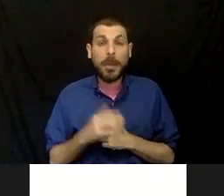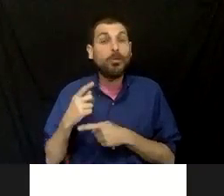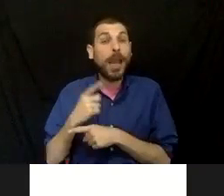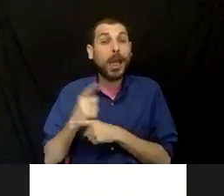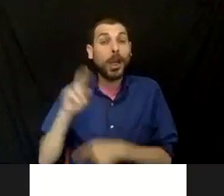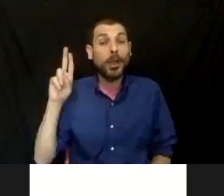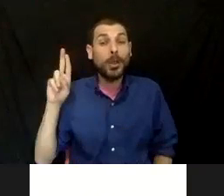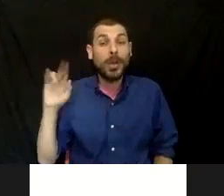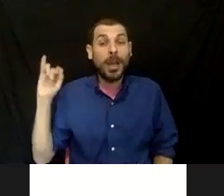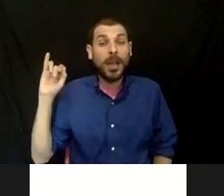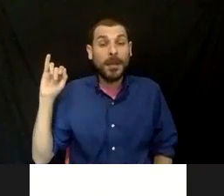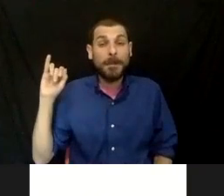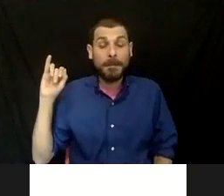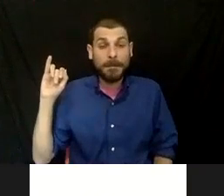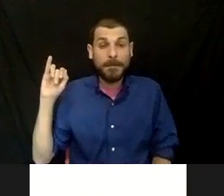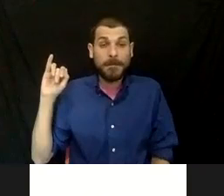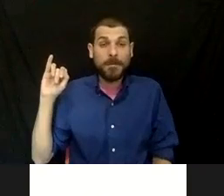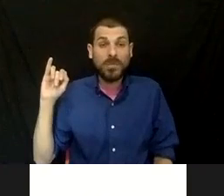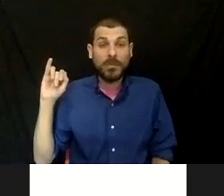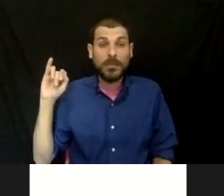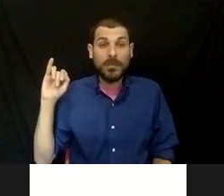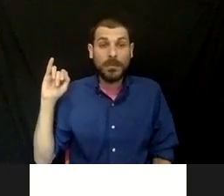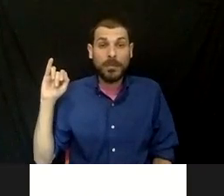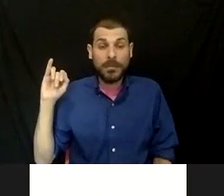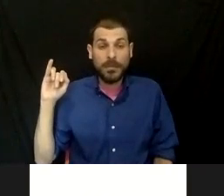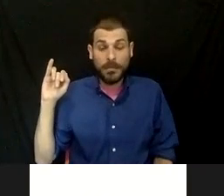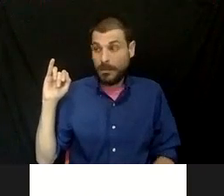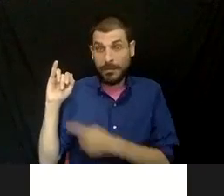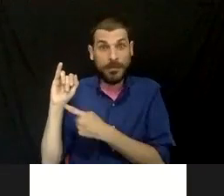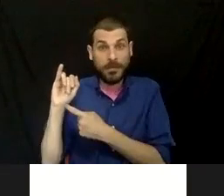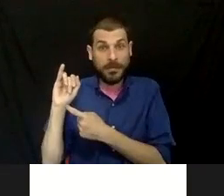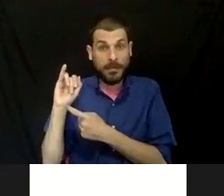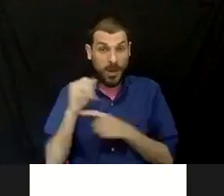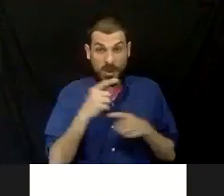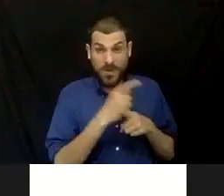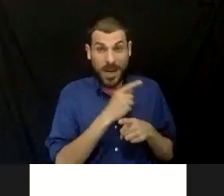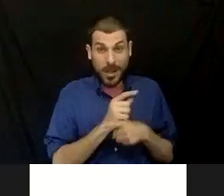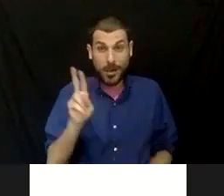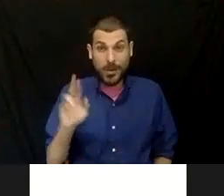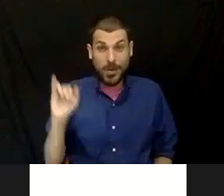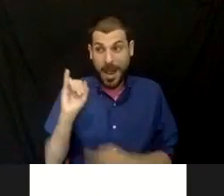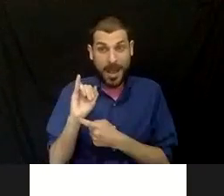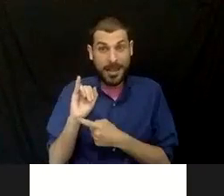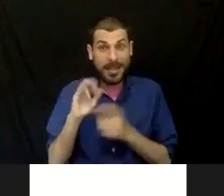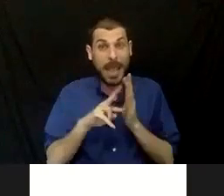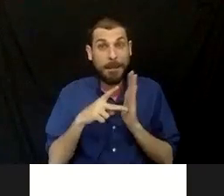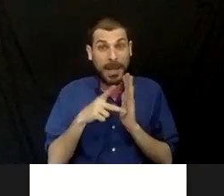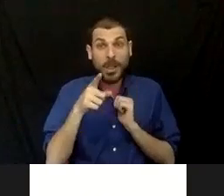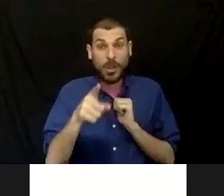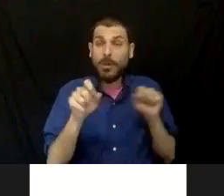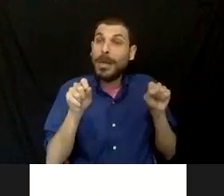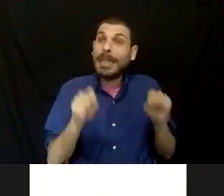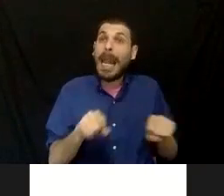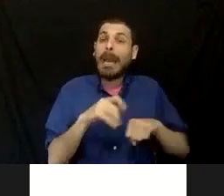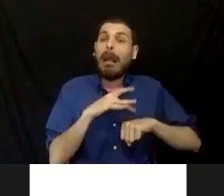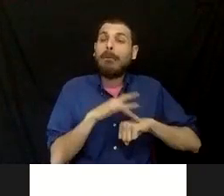regular unemployment insurance or UI, you have to be available to work. So you're still considered available to